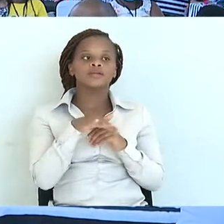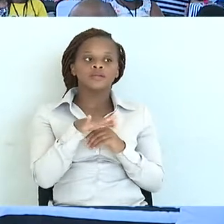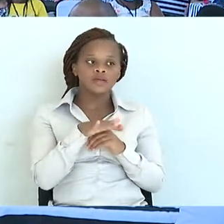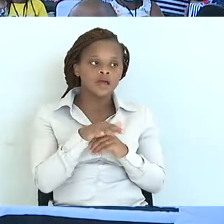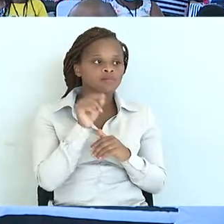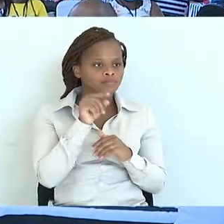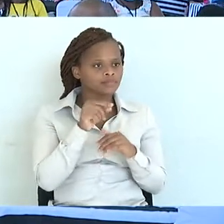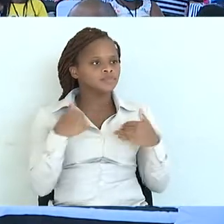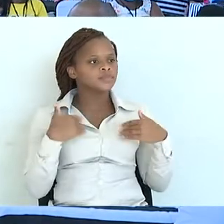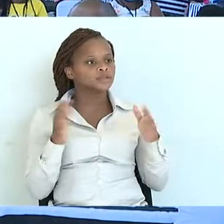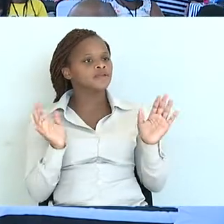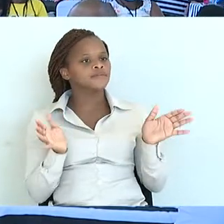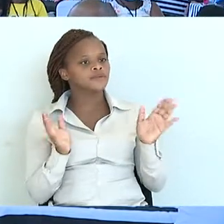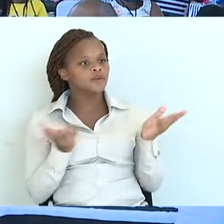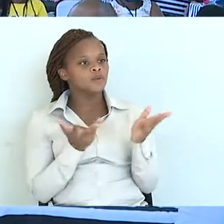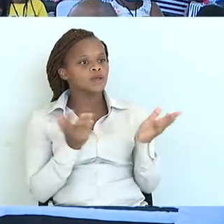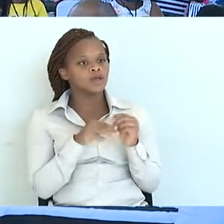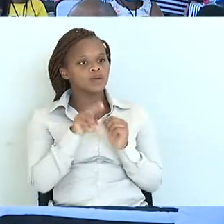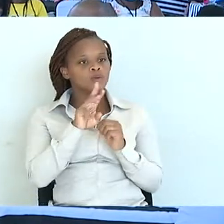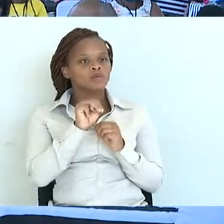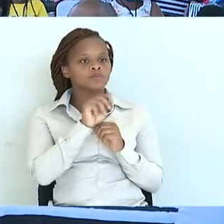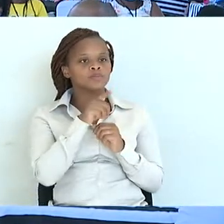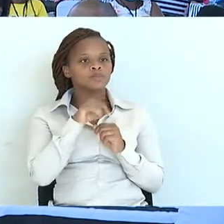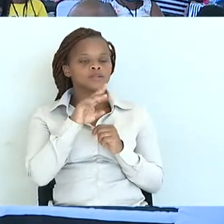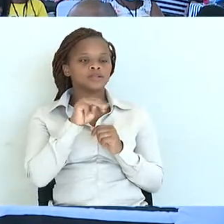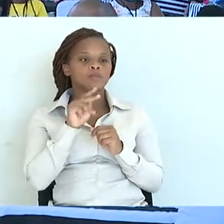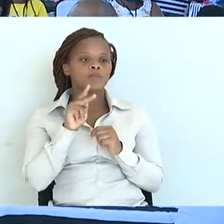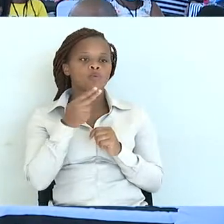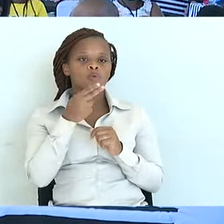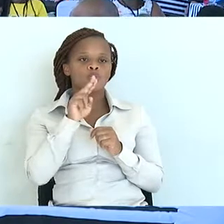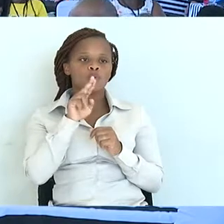le-facility eMzimkhulu ludla nje 200 million ubaba